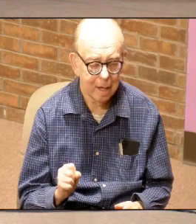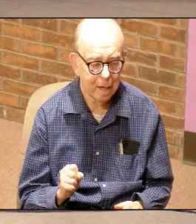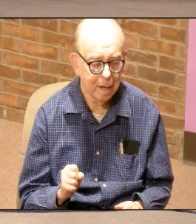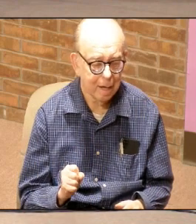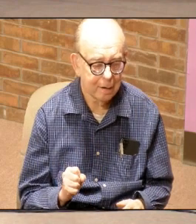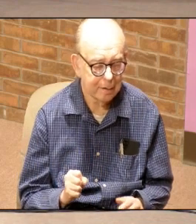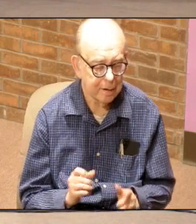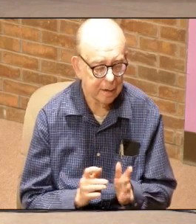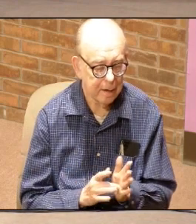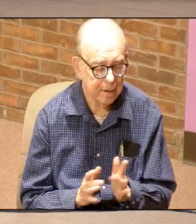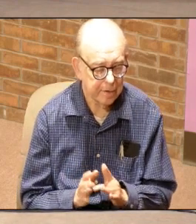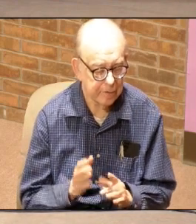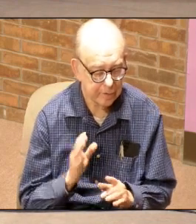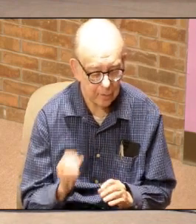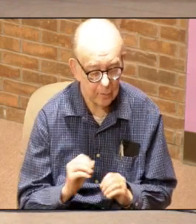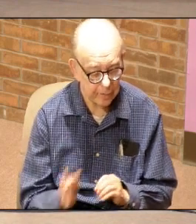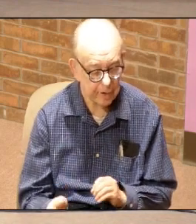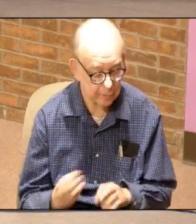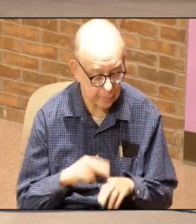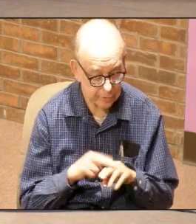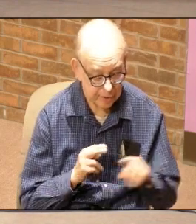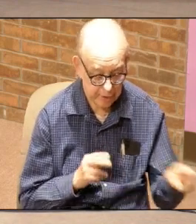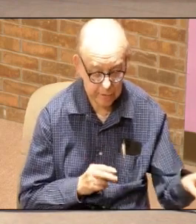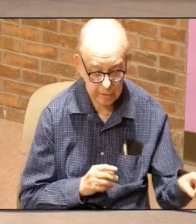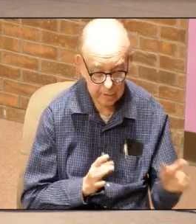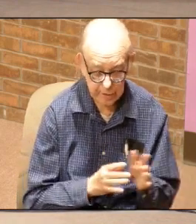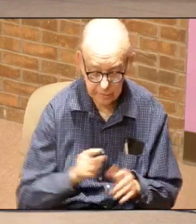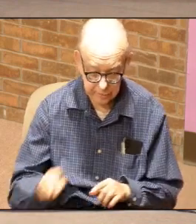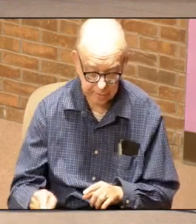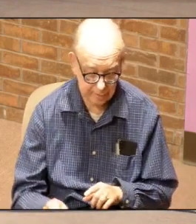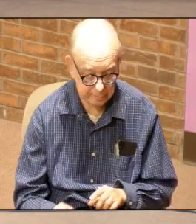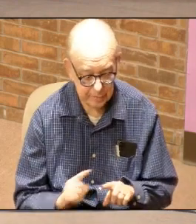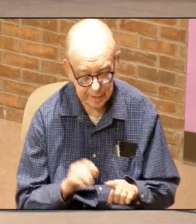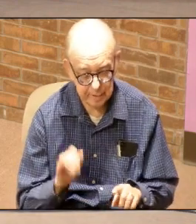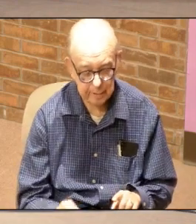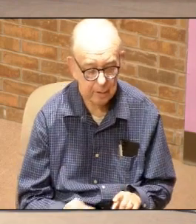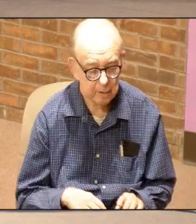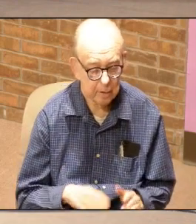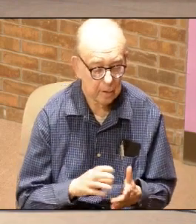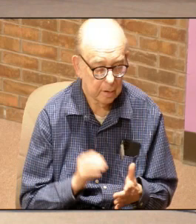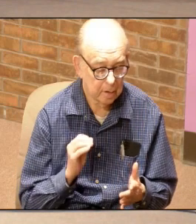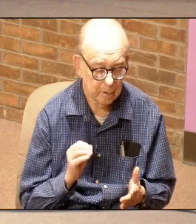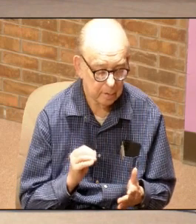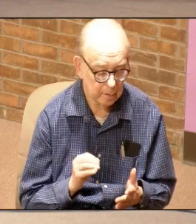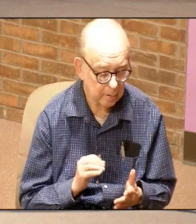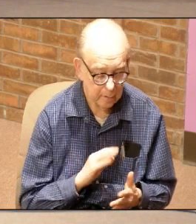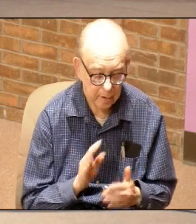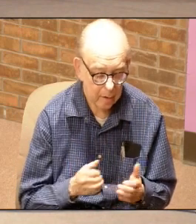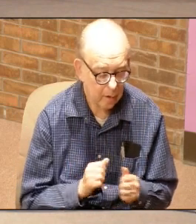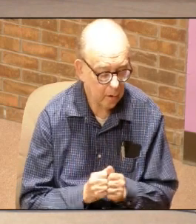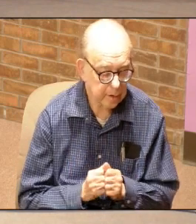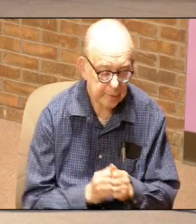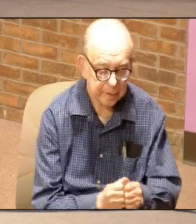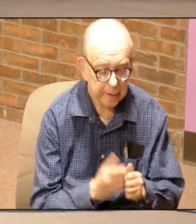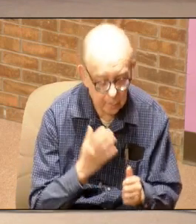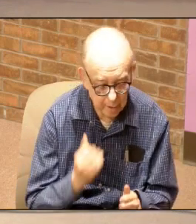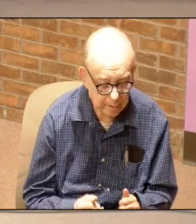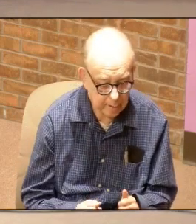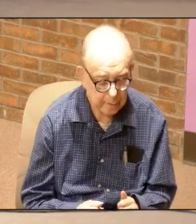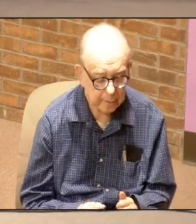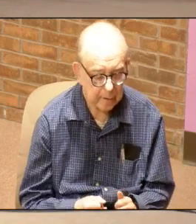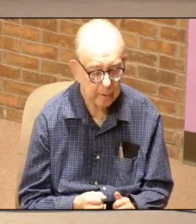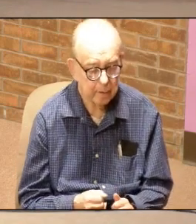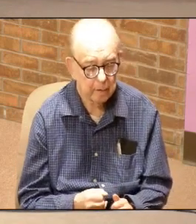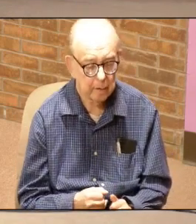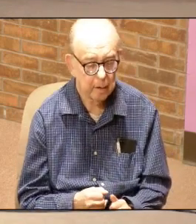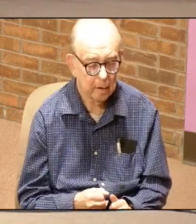but can you teach us over there and we'll sit here? But yet you find out they don't. They all get back together. Why? Because the